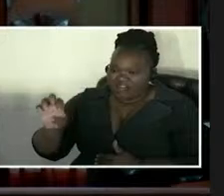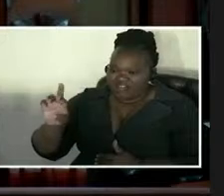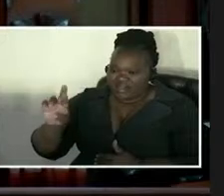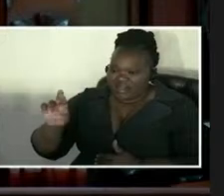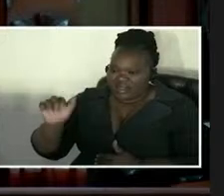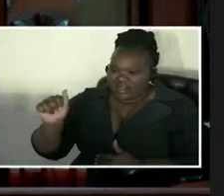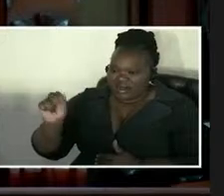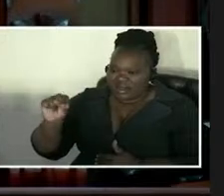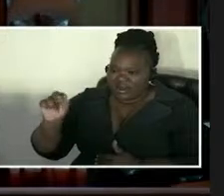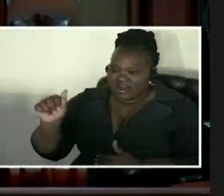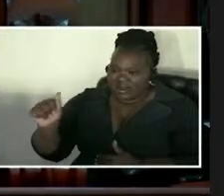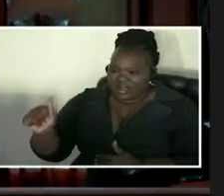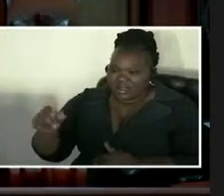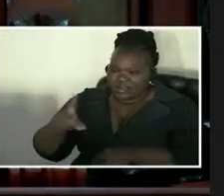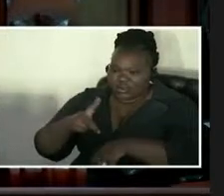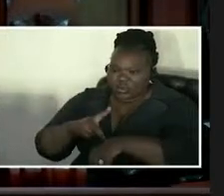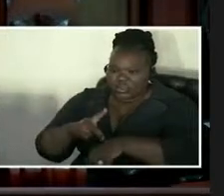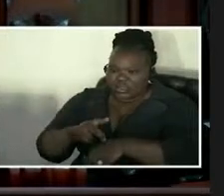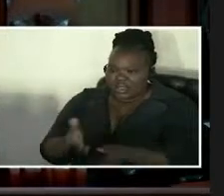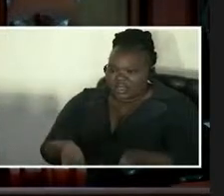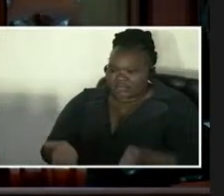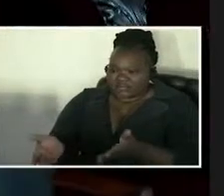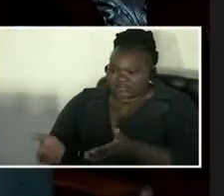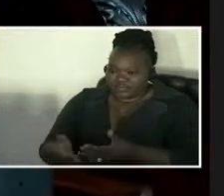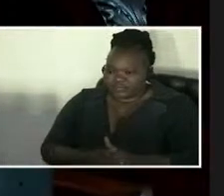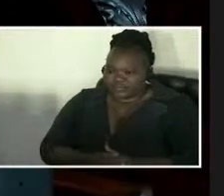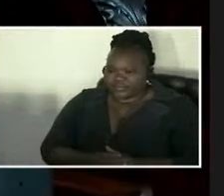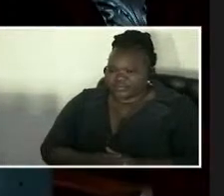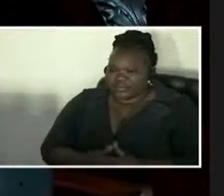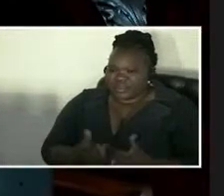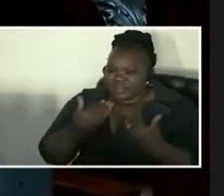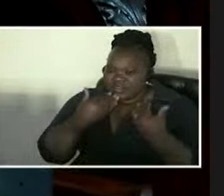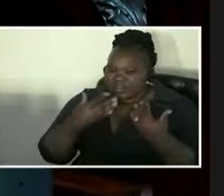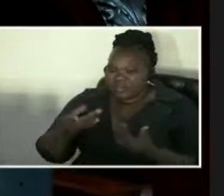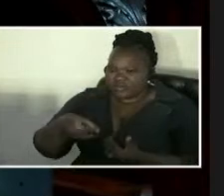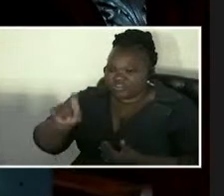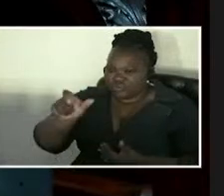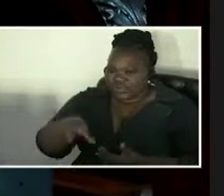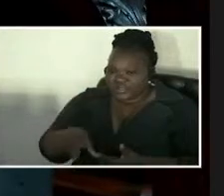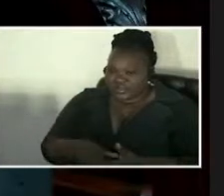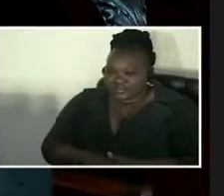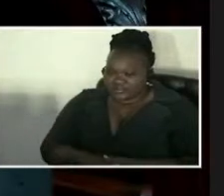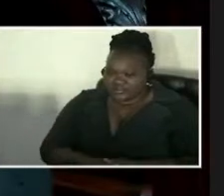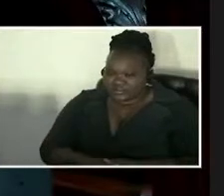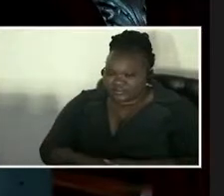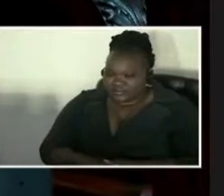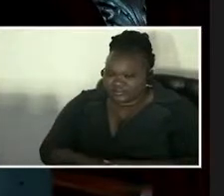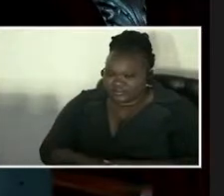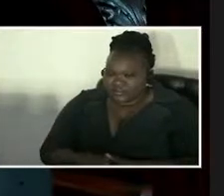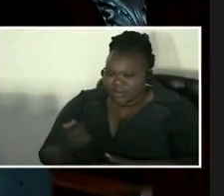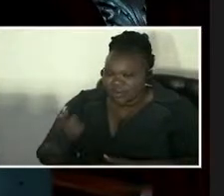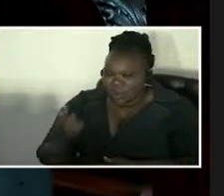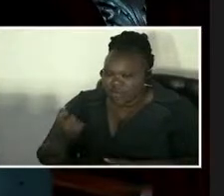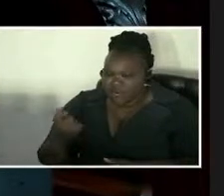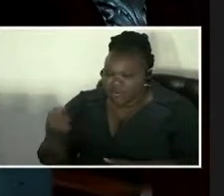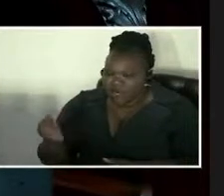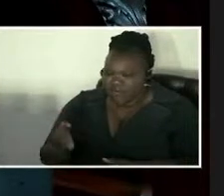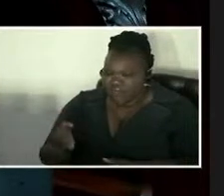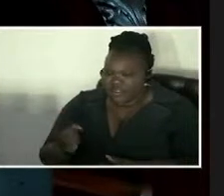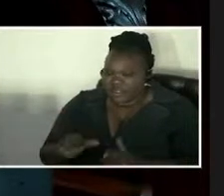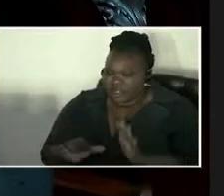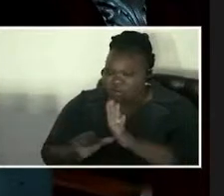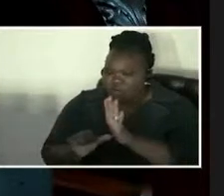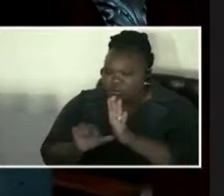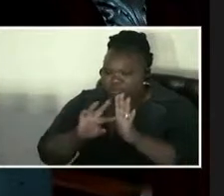to whatever it is thank you chairperson one of the important roles of